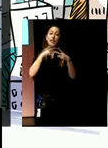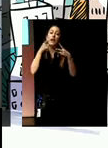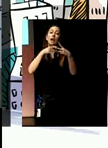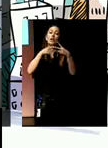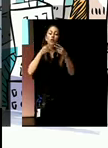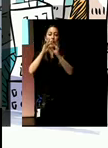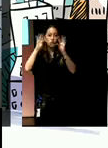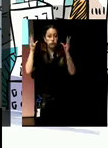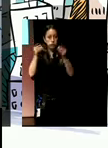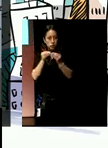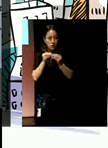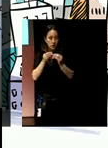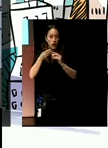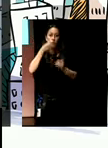disabilities